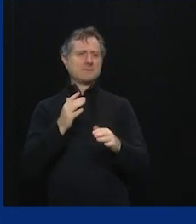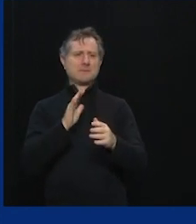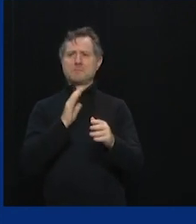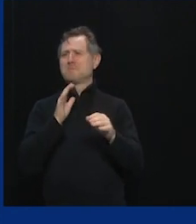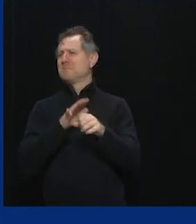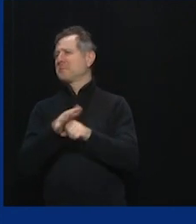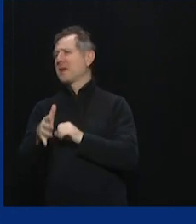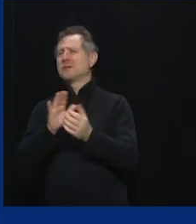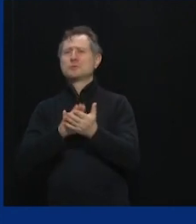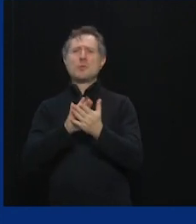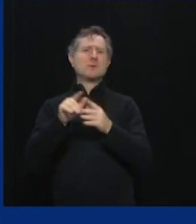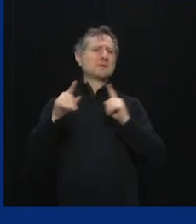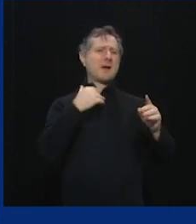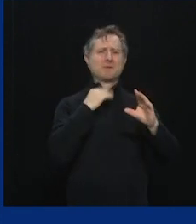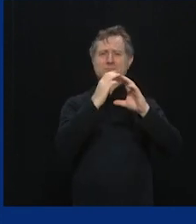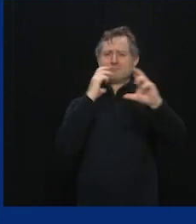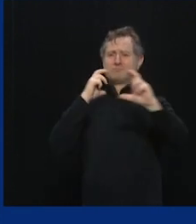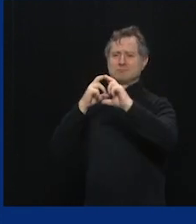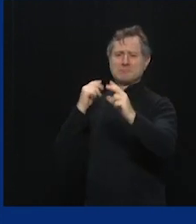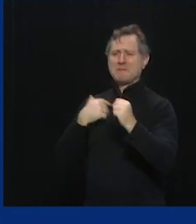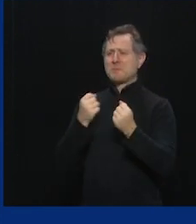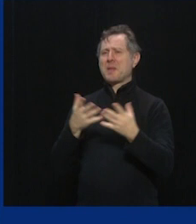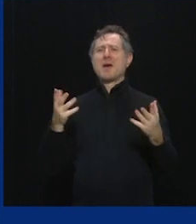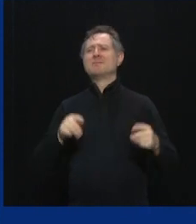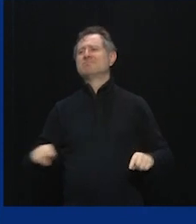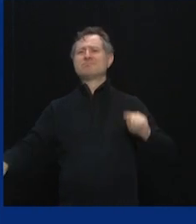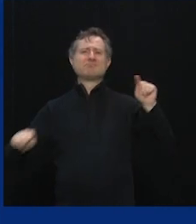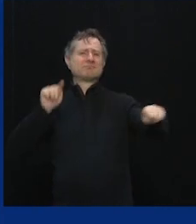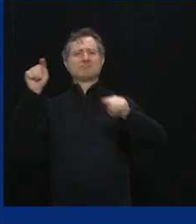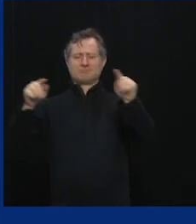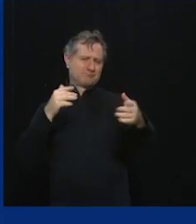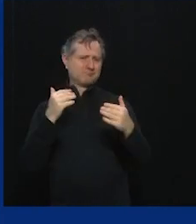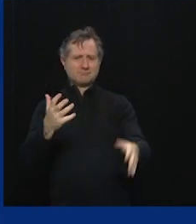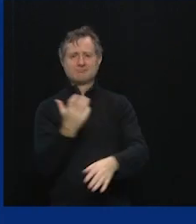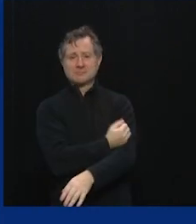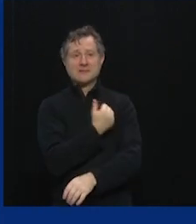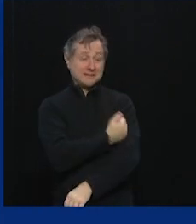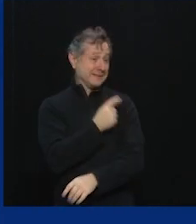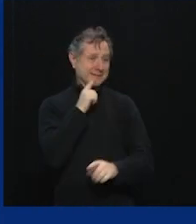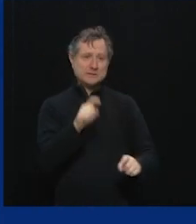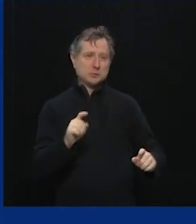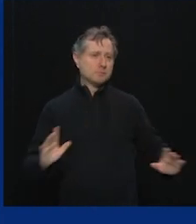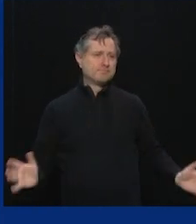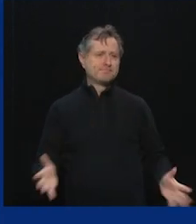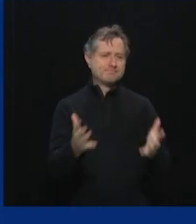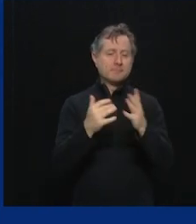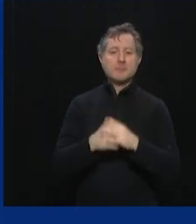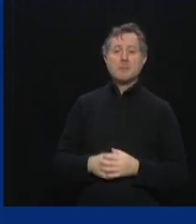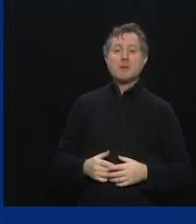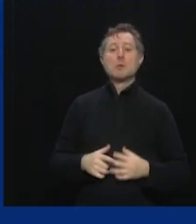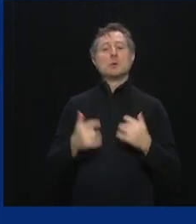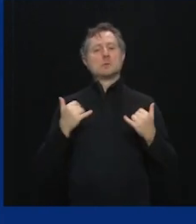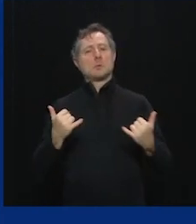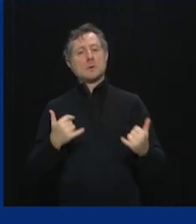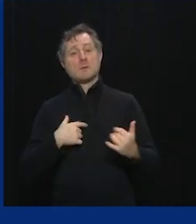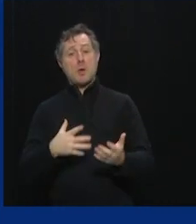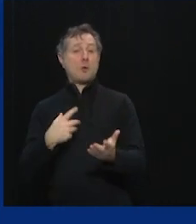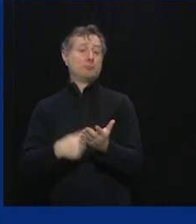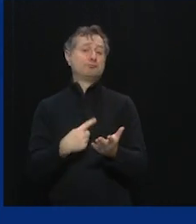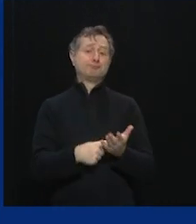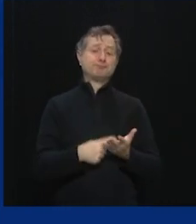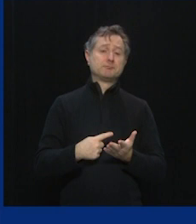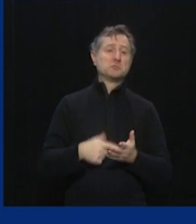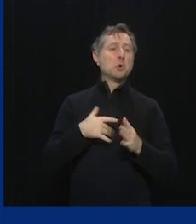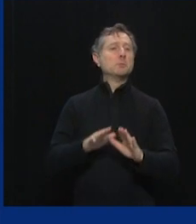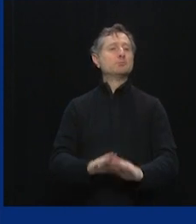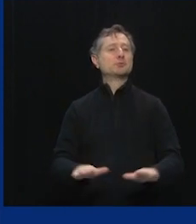There's countless places where they can be getting these shots, and they need to do that. So let's talk about that. We have been having, again, I mentioned